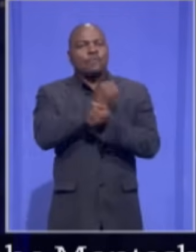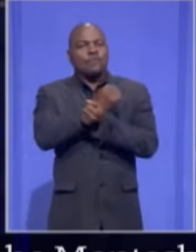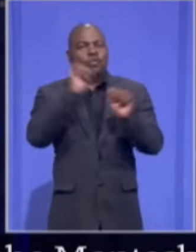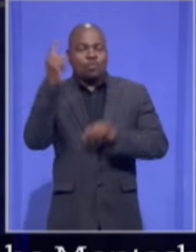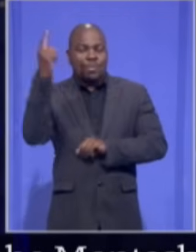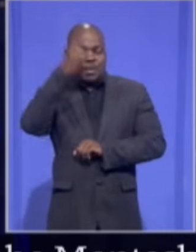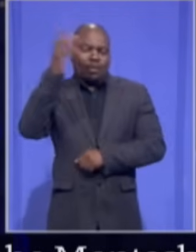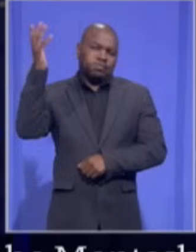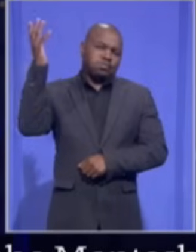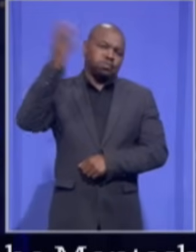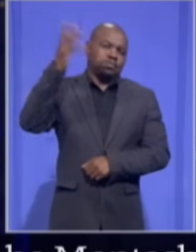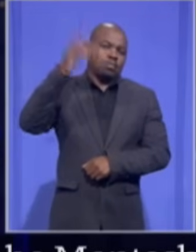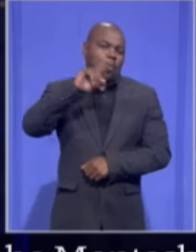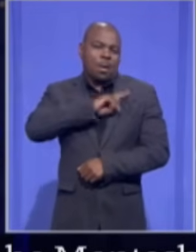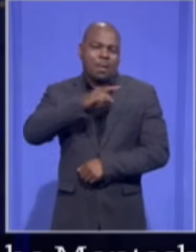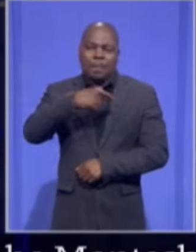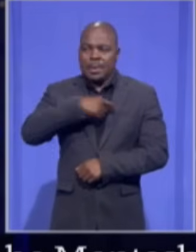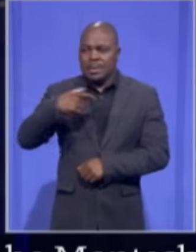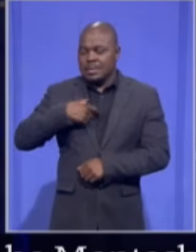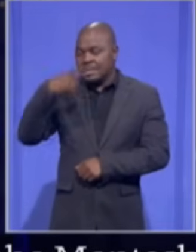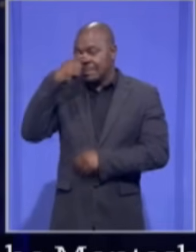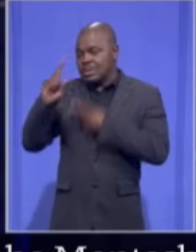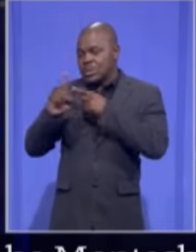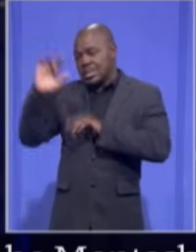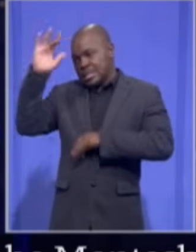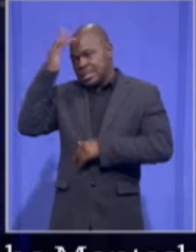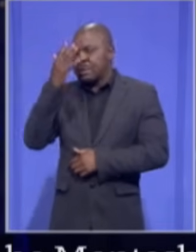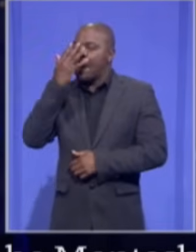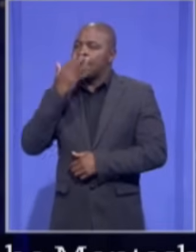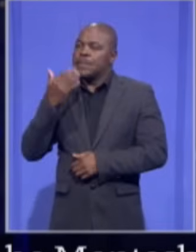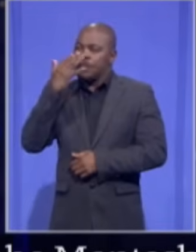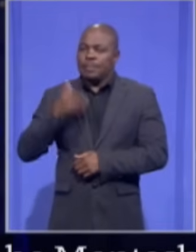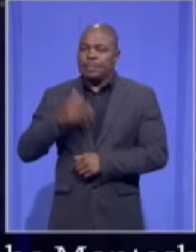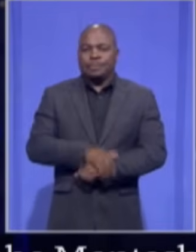tokoloho ka mopresidente Cyril Ramaphosa a tshwerwe ke sefuba.